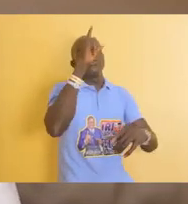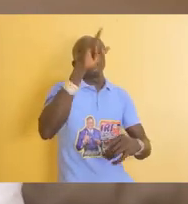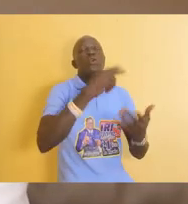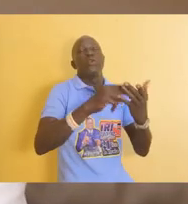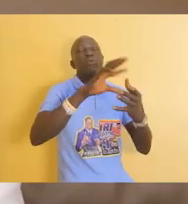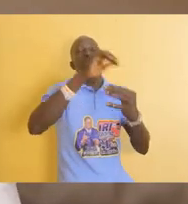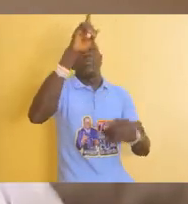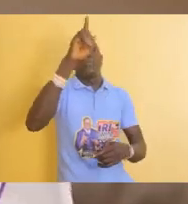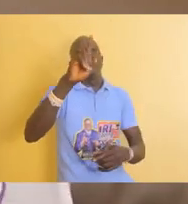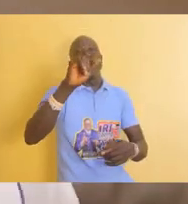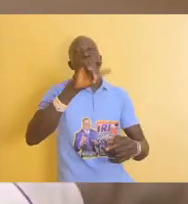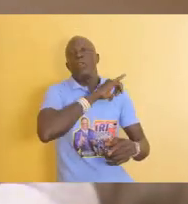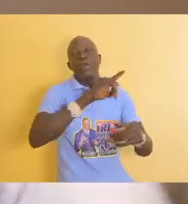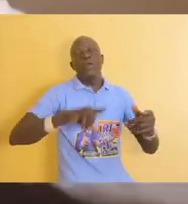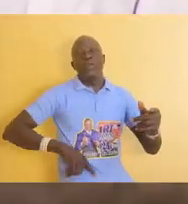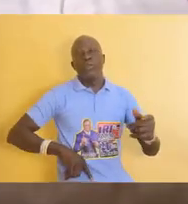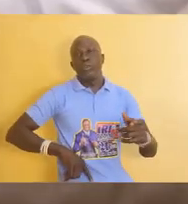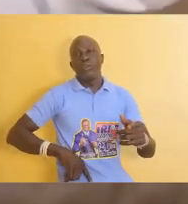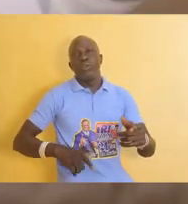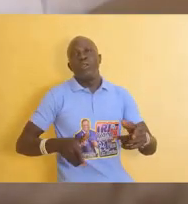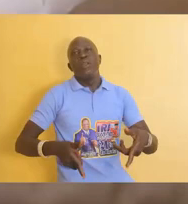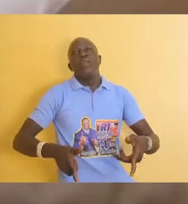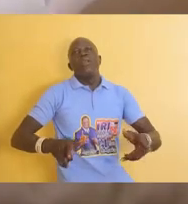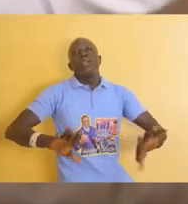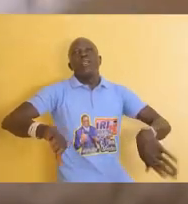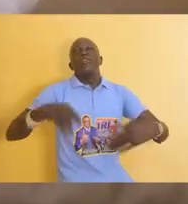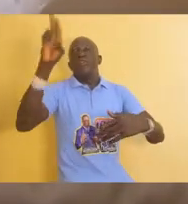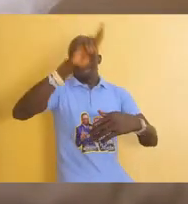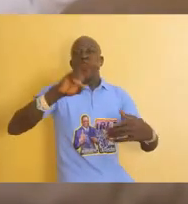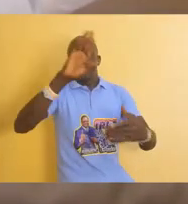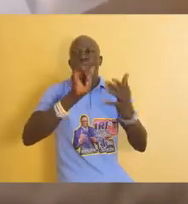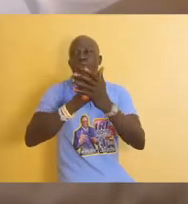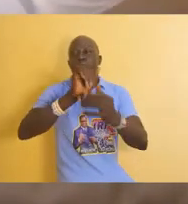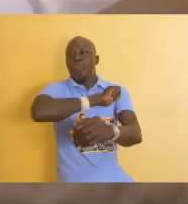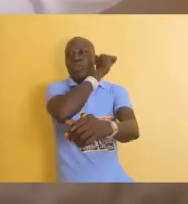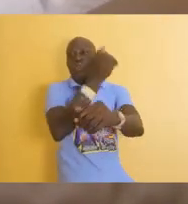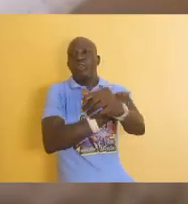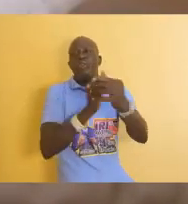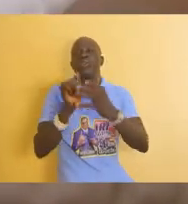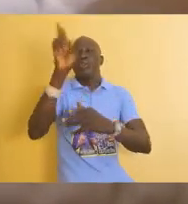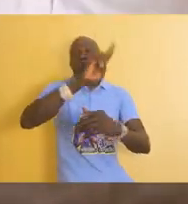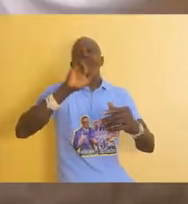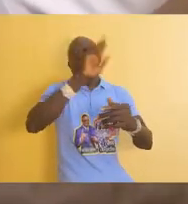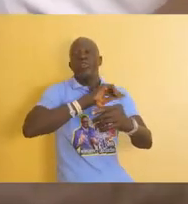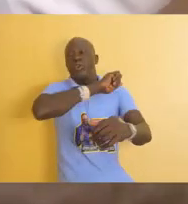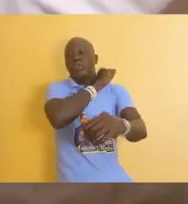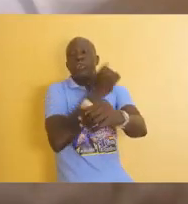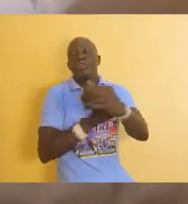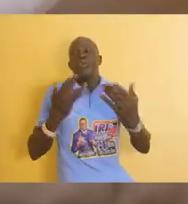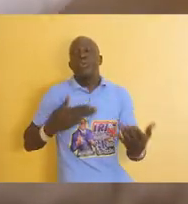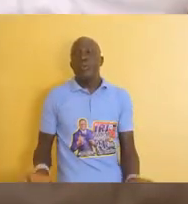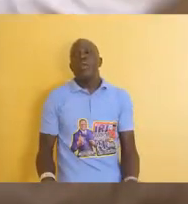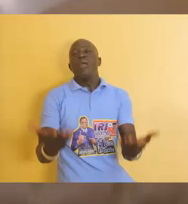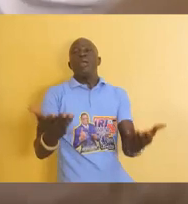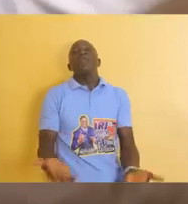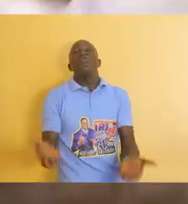mo lekan Olorun e fi ase gbe mi dide raise me up with e fi ase gbe omo mi dide mo je